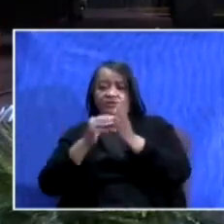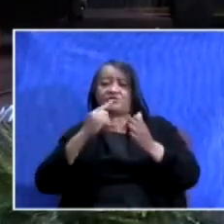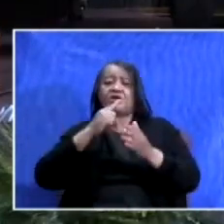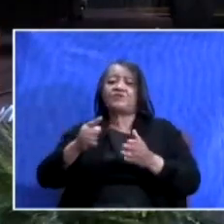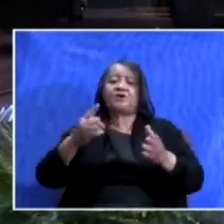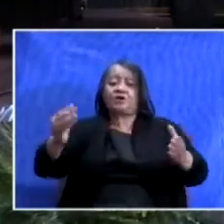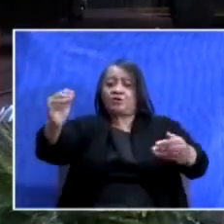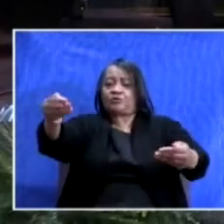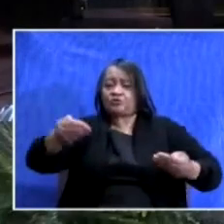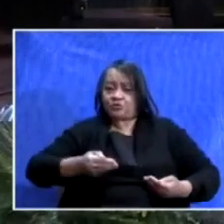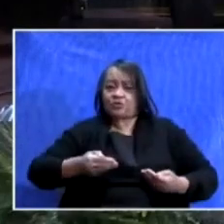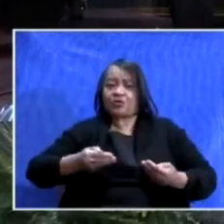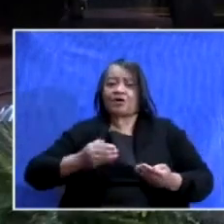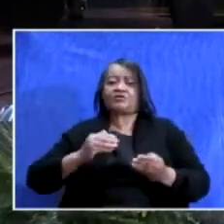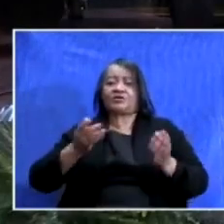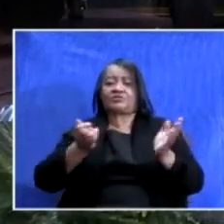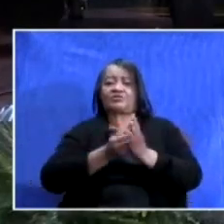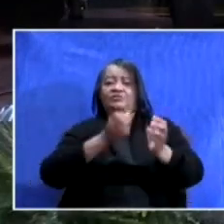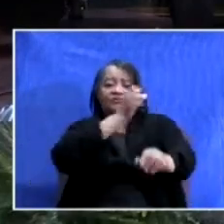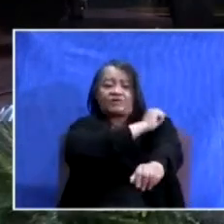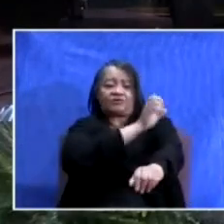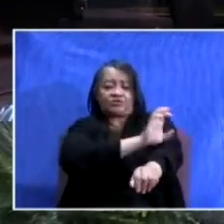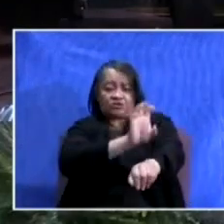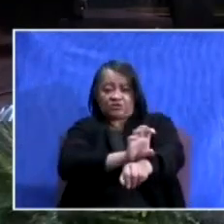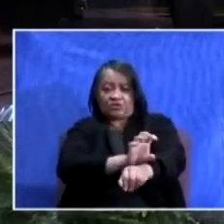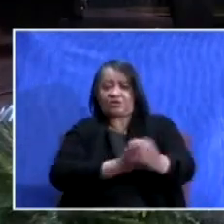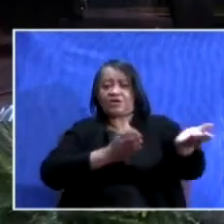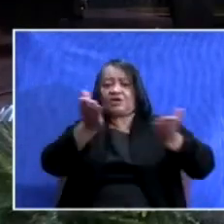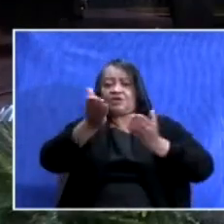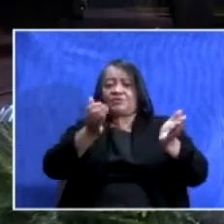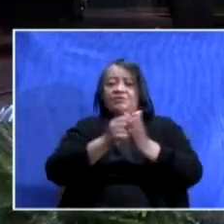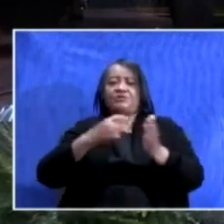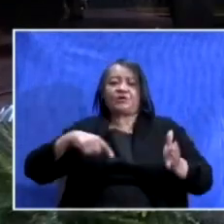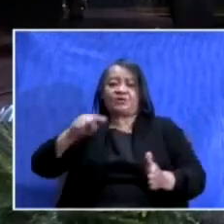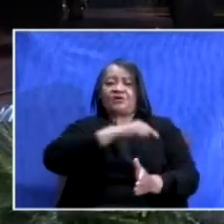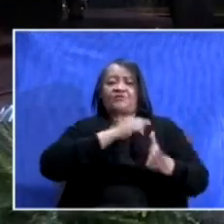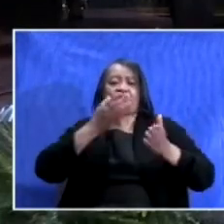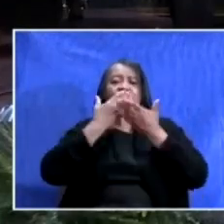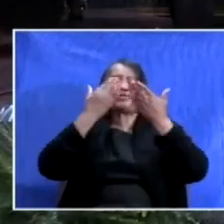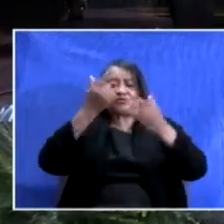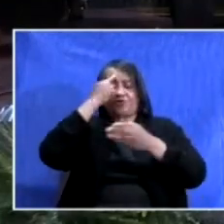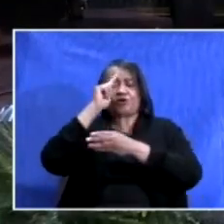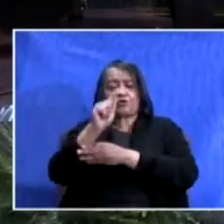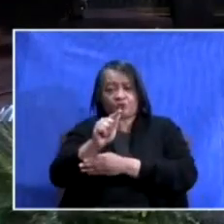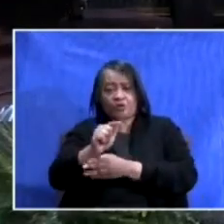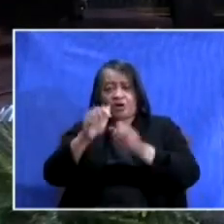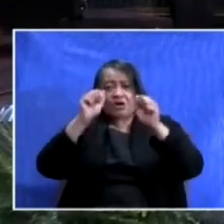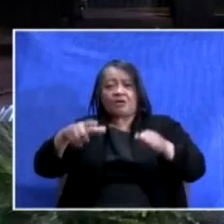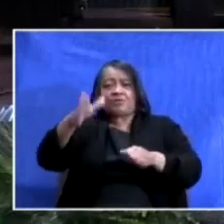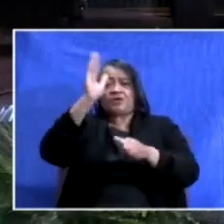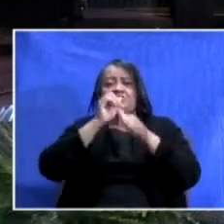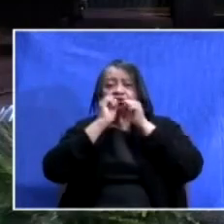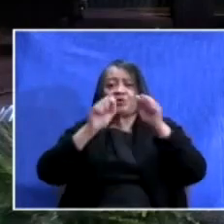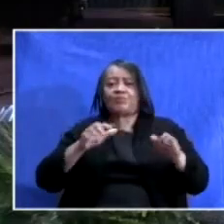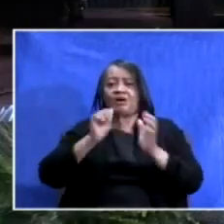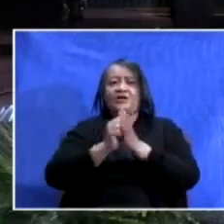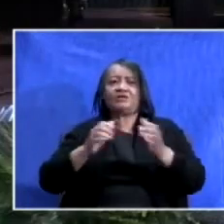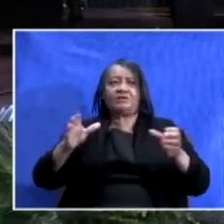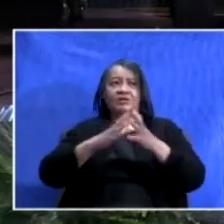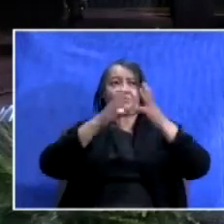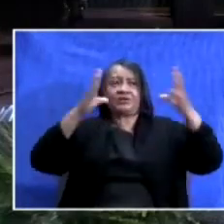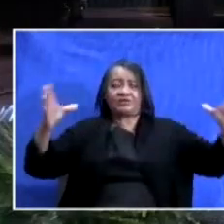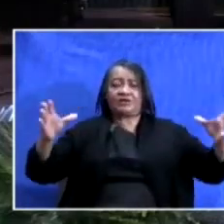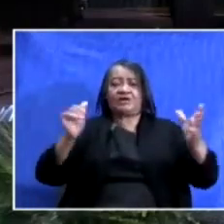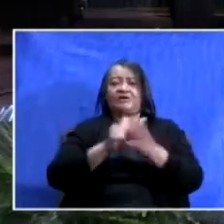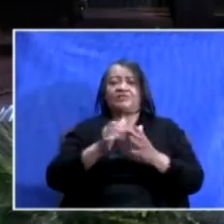say welcome to the St. Stephen Baptist Church service. We are so grateful for you. May God bless you